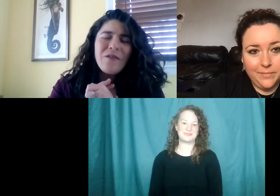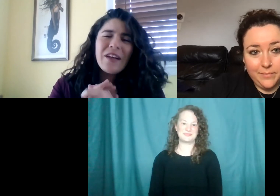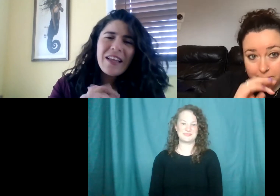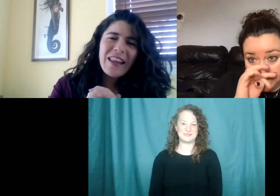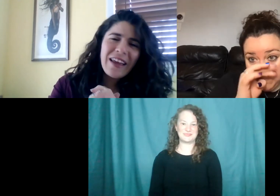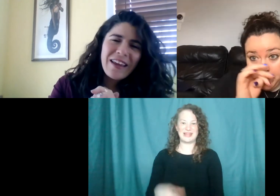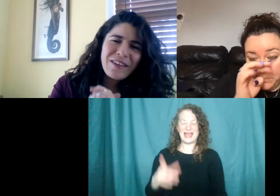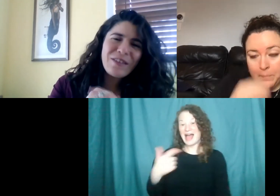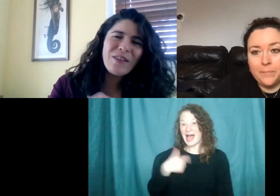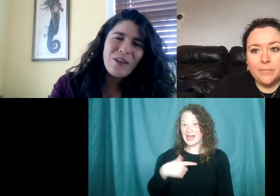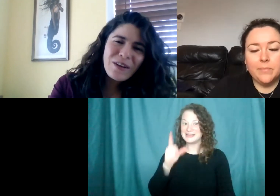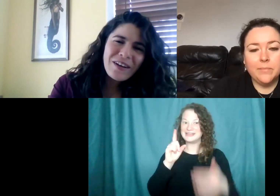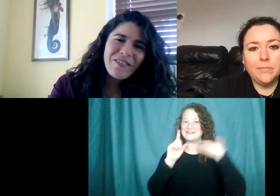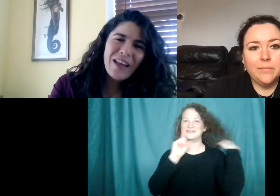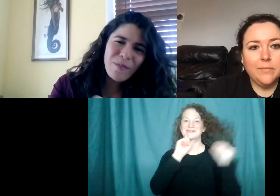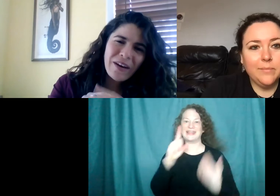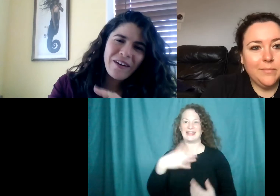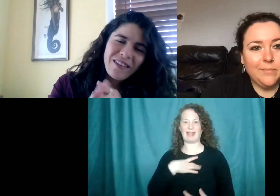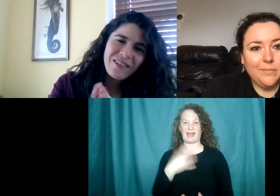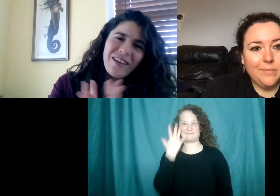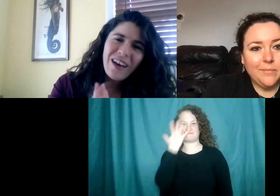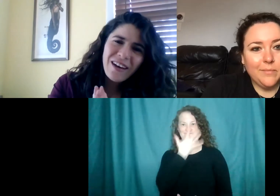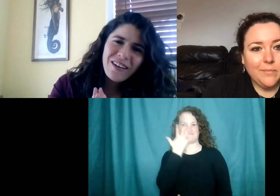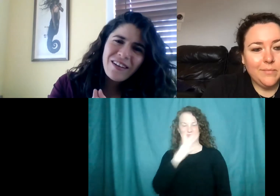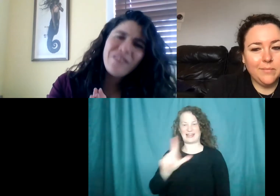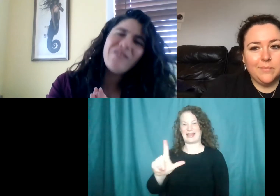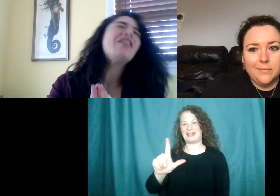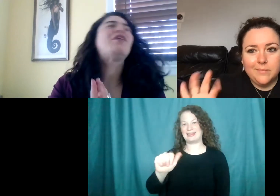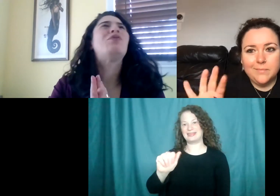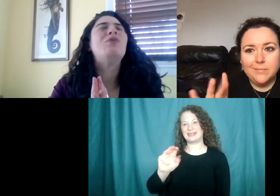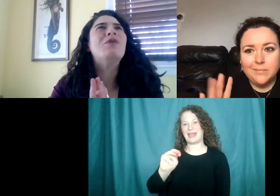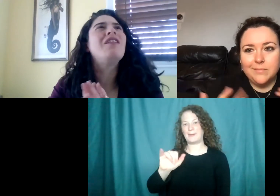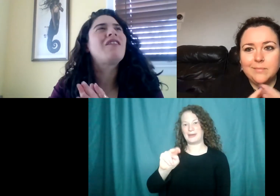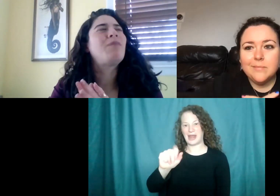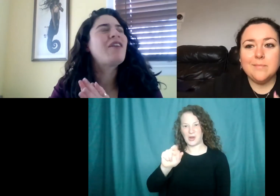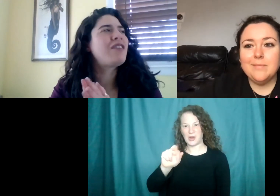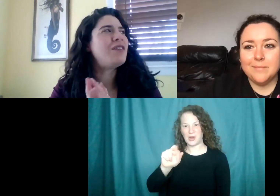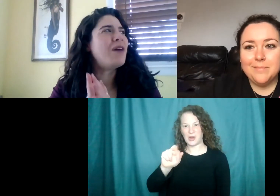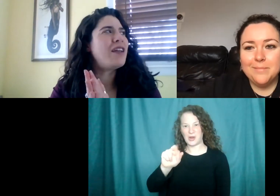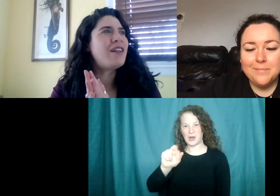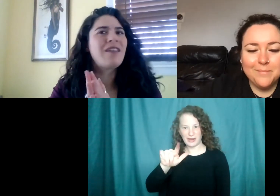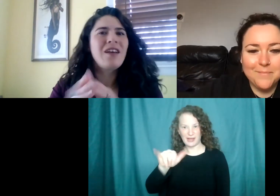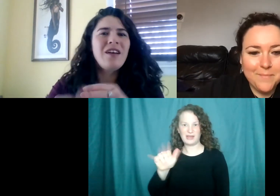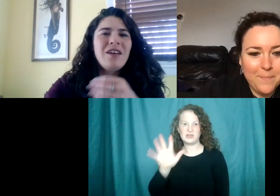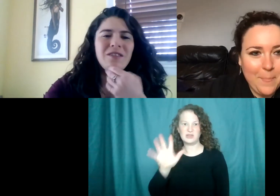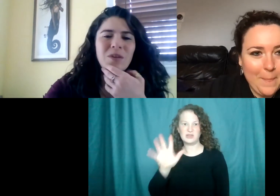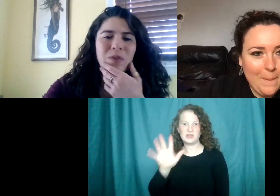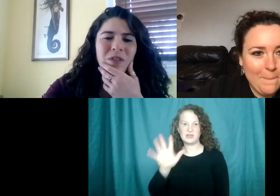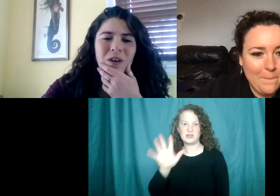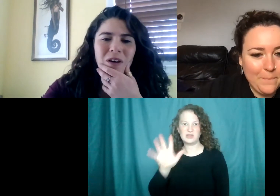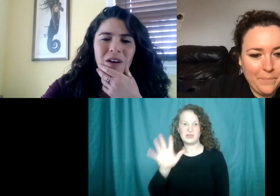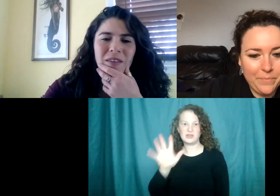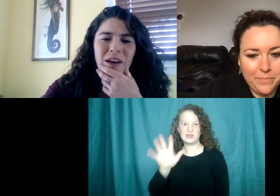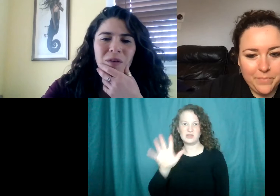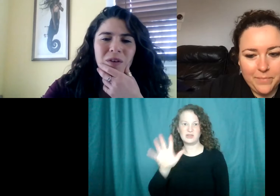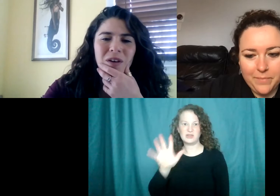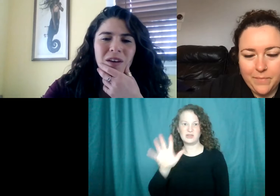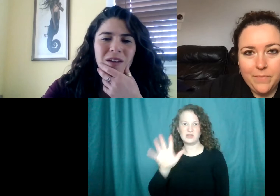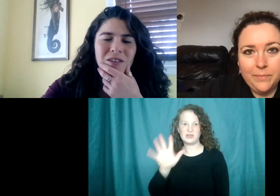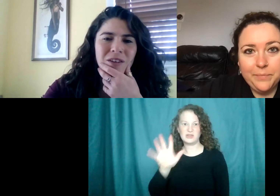I really like the look of Laminaria digitata. It is really cool, especially when it's super long. And